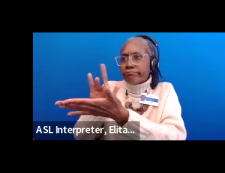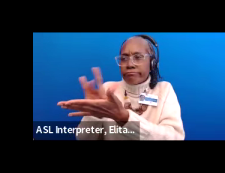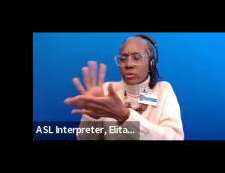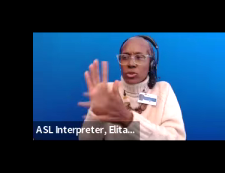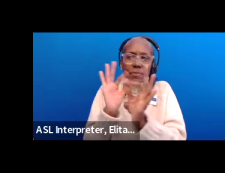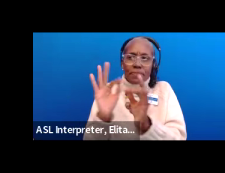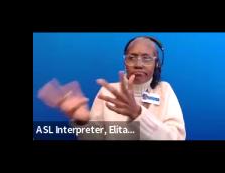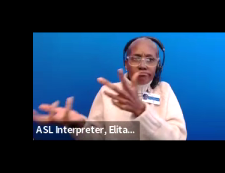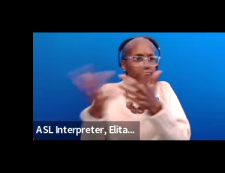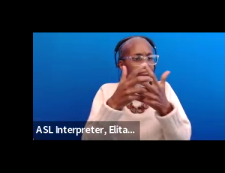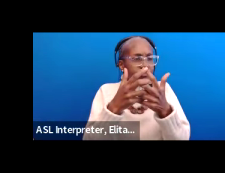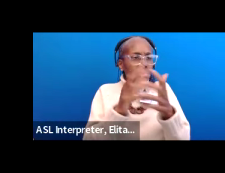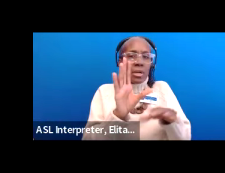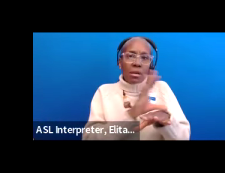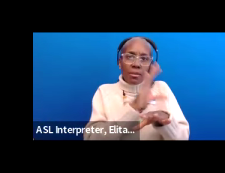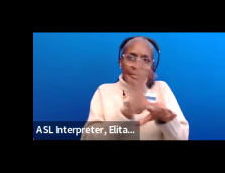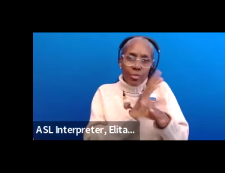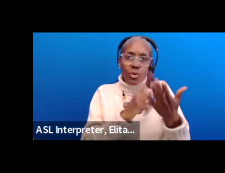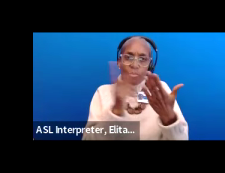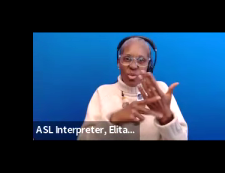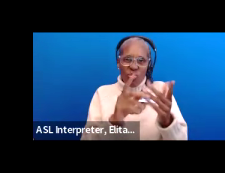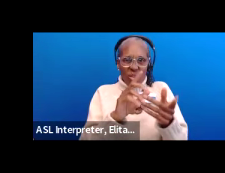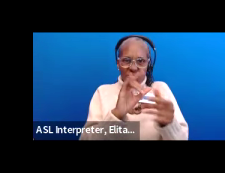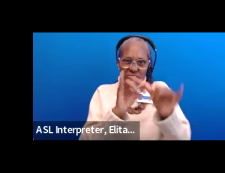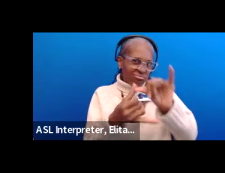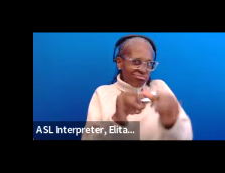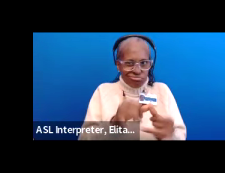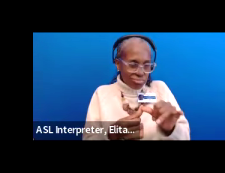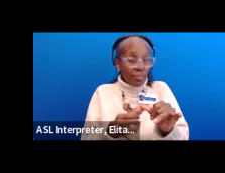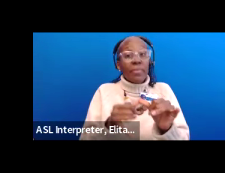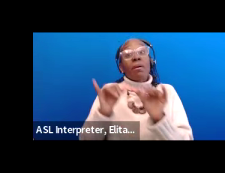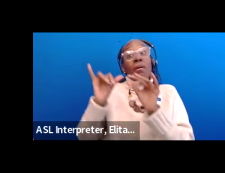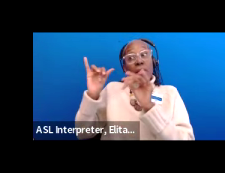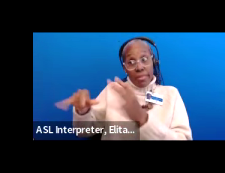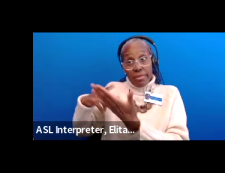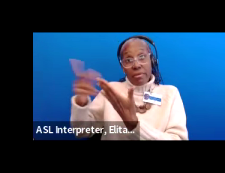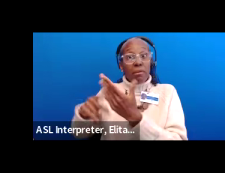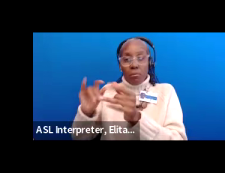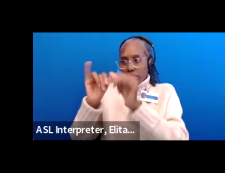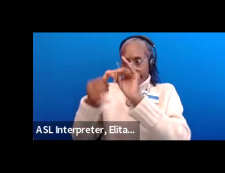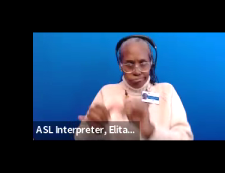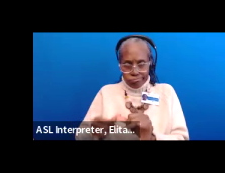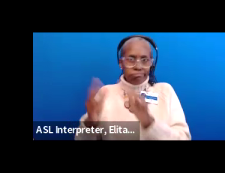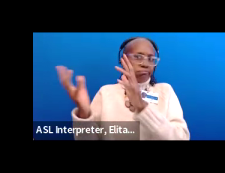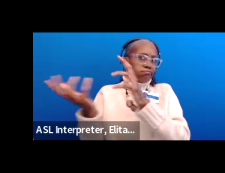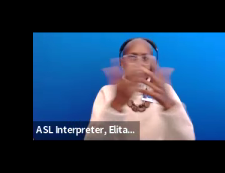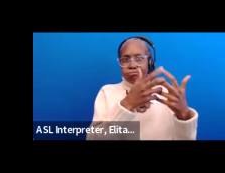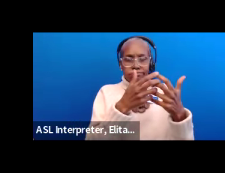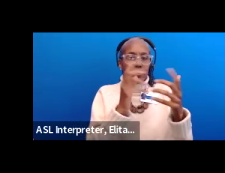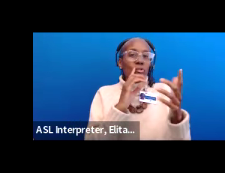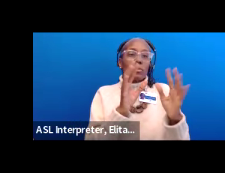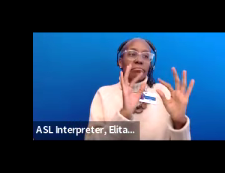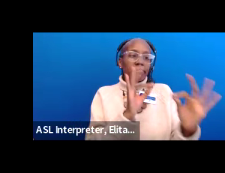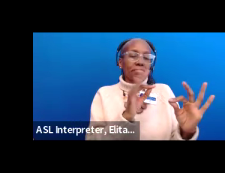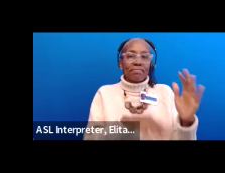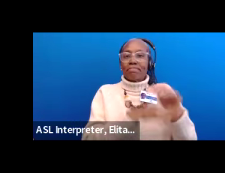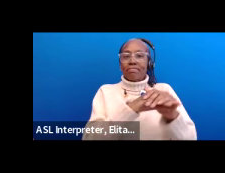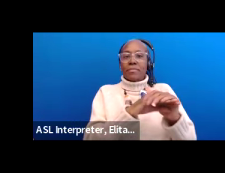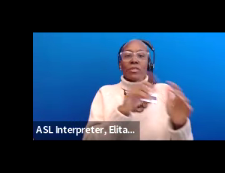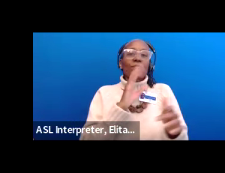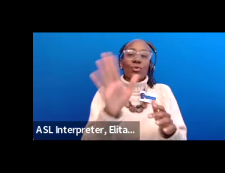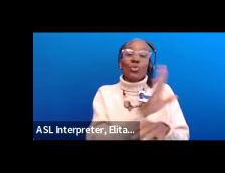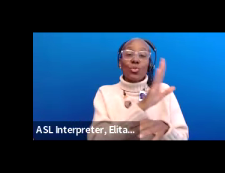customized programming parameters. And indeed, the therapy can be customized for everyone to optimize it for